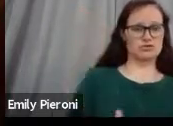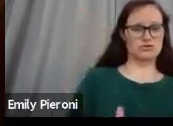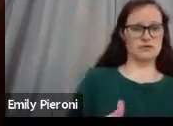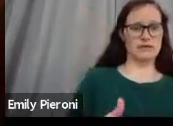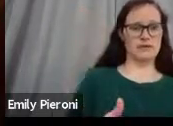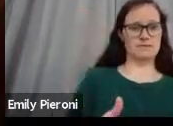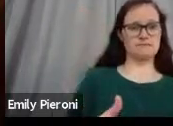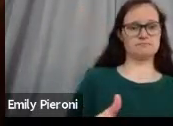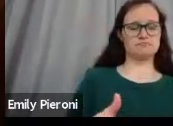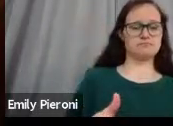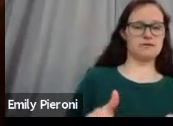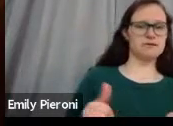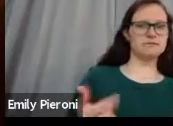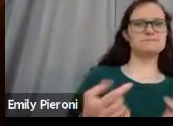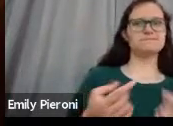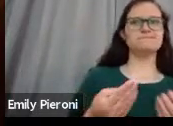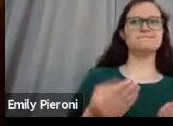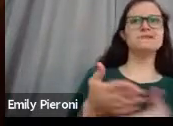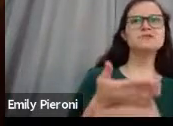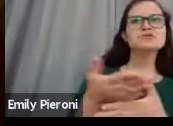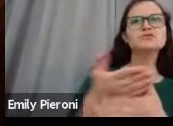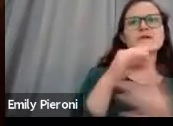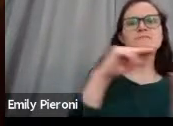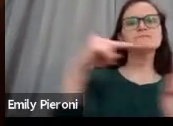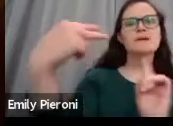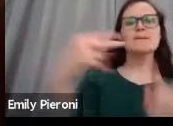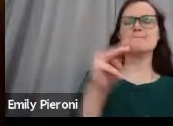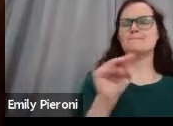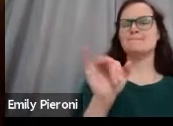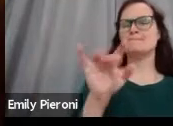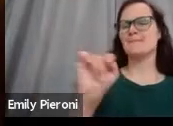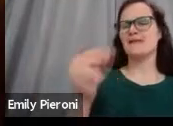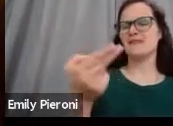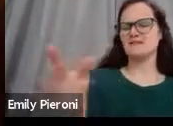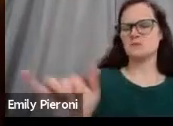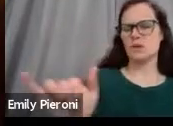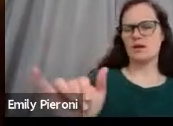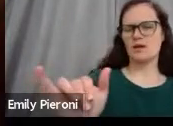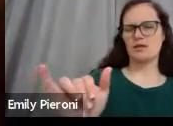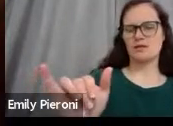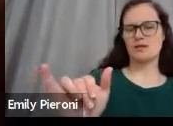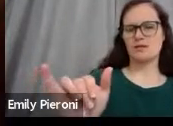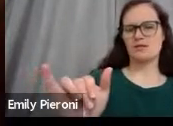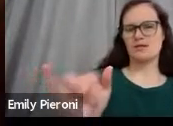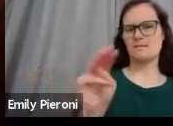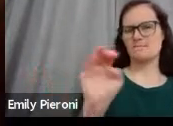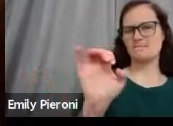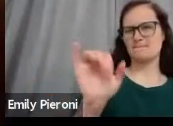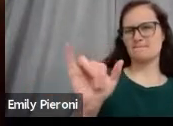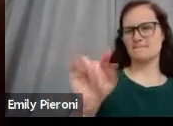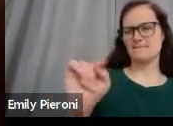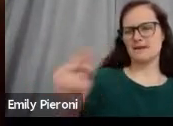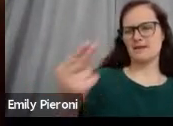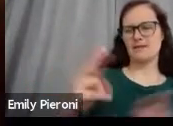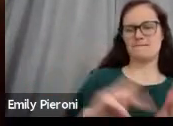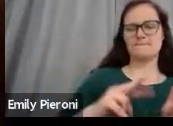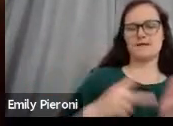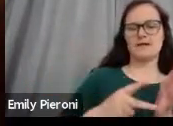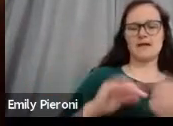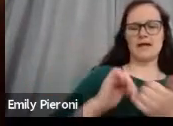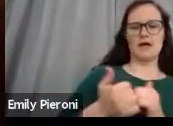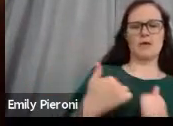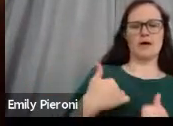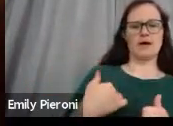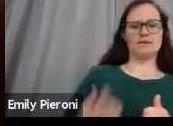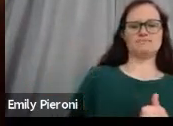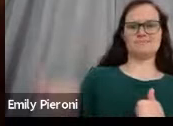myths. Now, myths, we don't have to think of myths as fantasy necessarily. Myths are the way we make sense of the world.